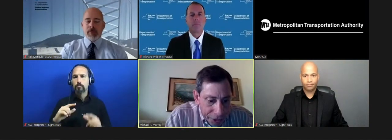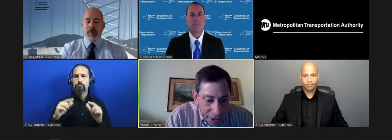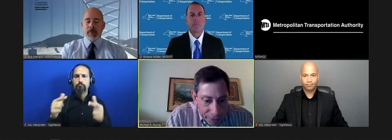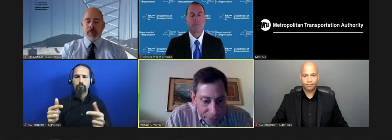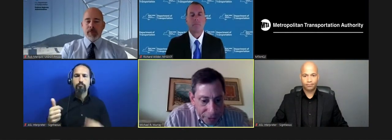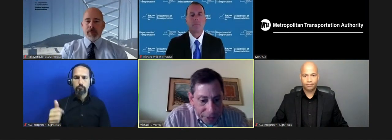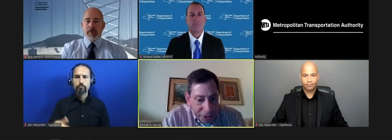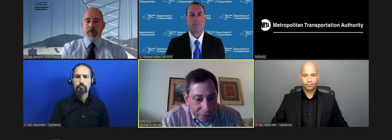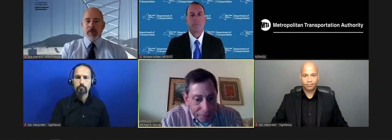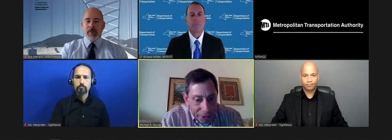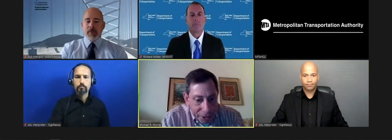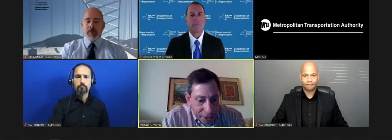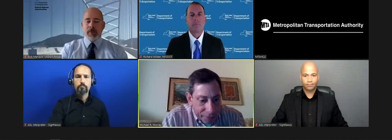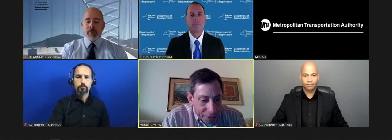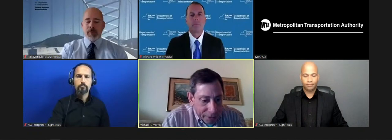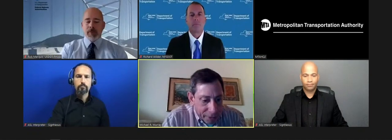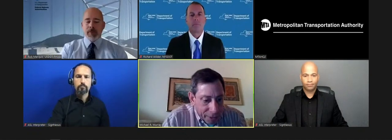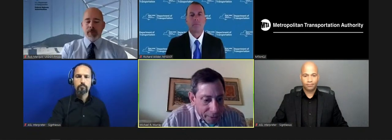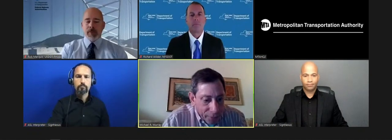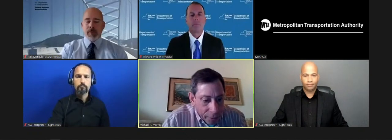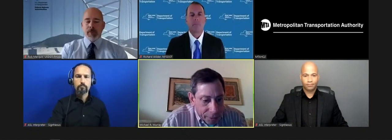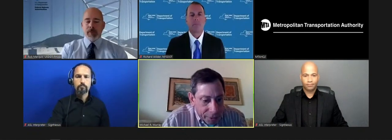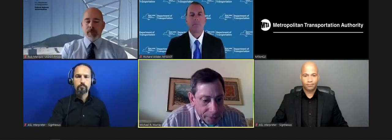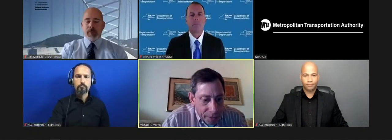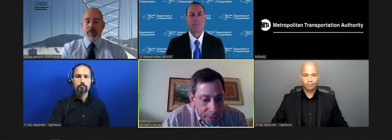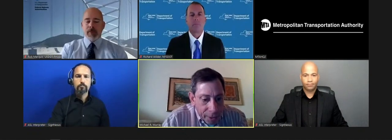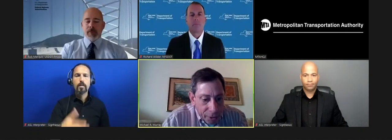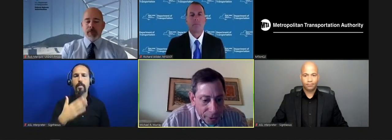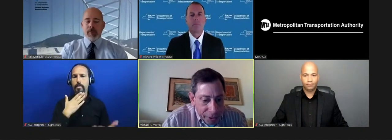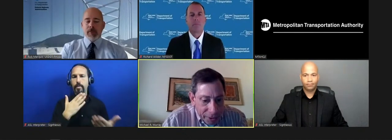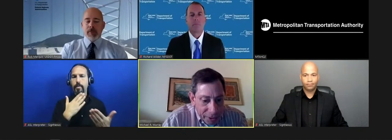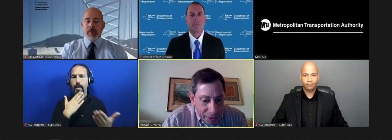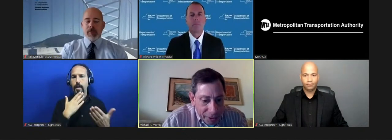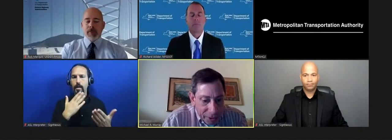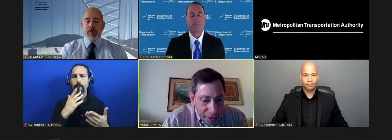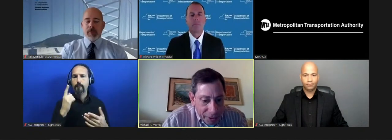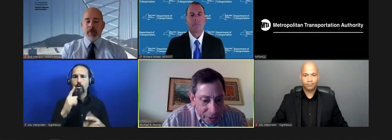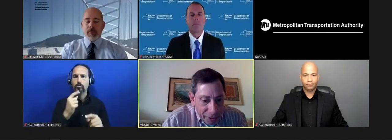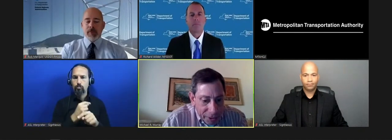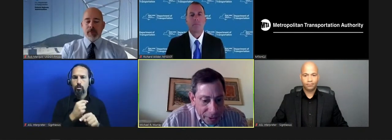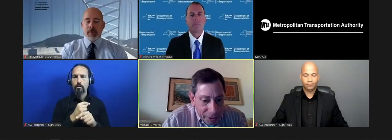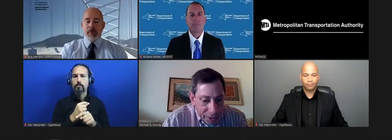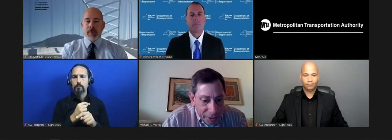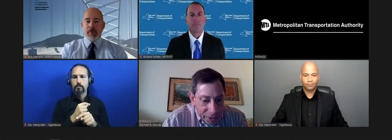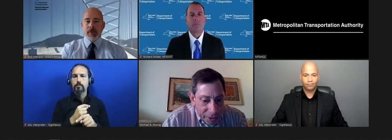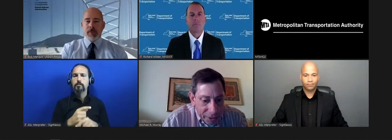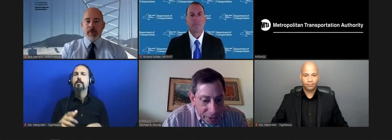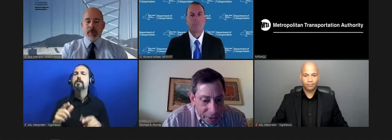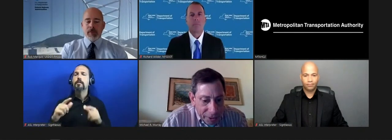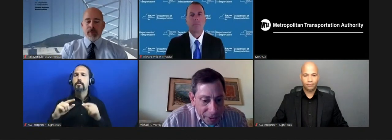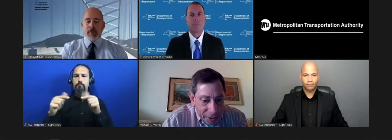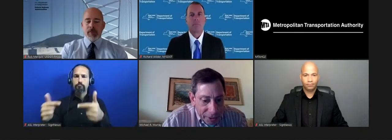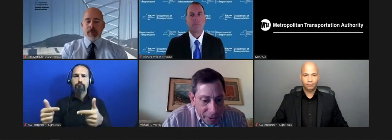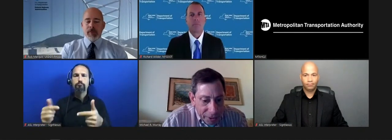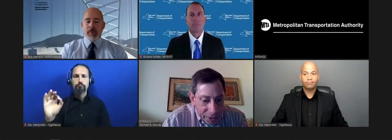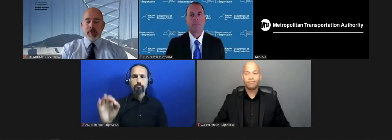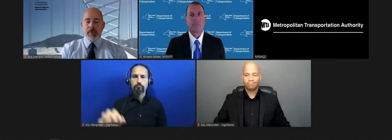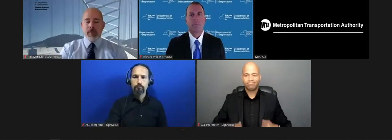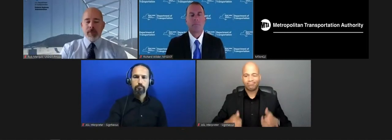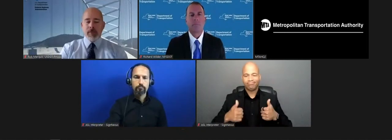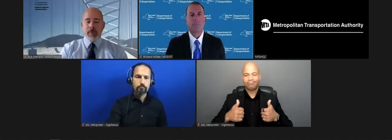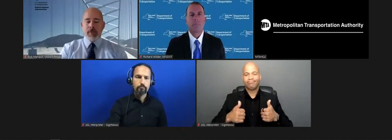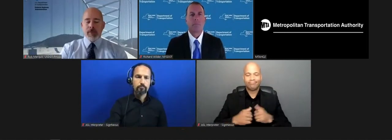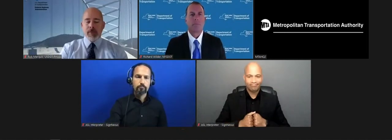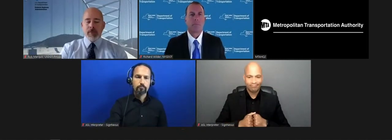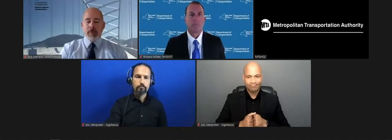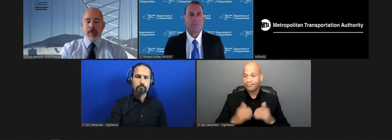additionally with congestion pricing increasing the cost of all Goods trucked into the our next speaker is